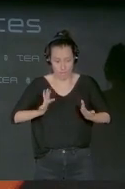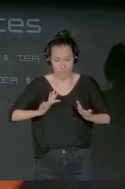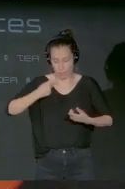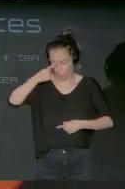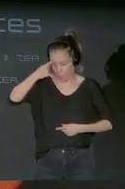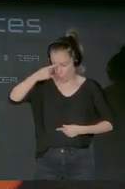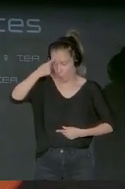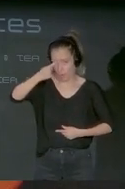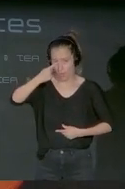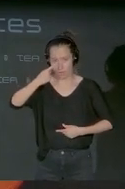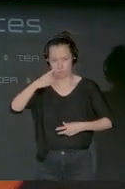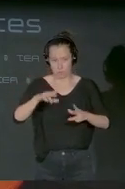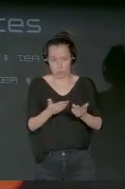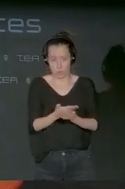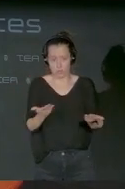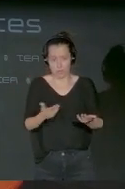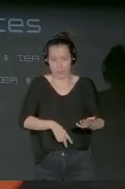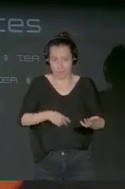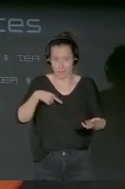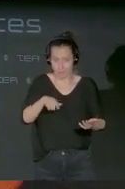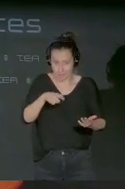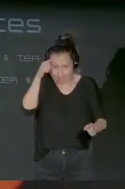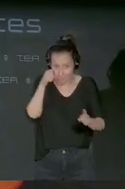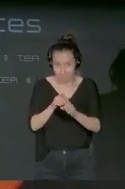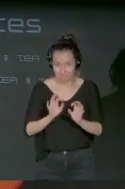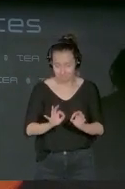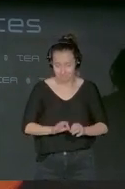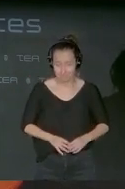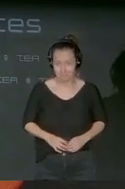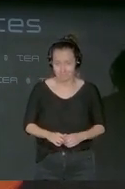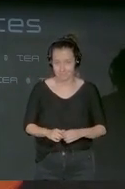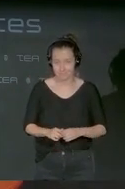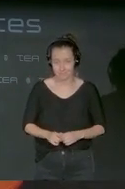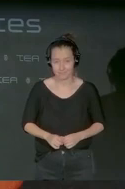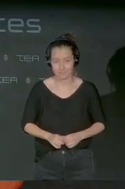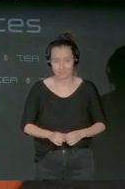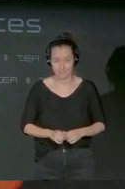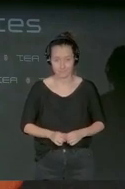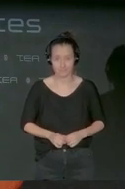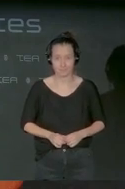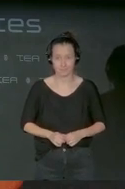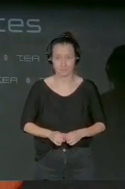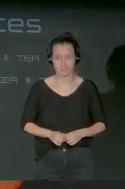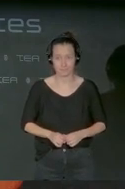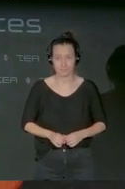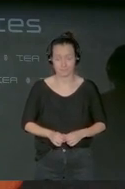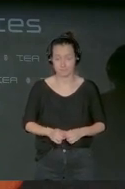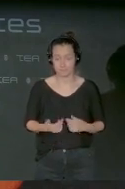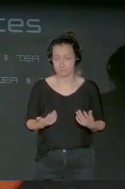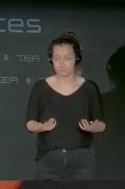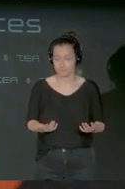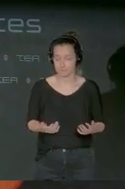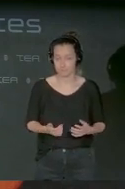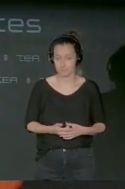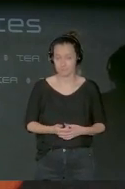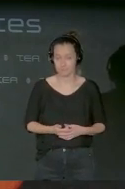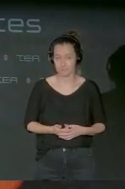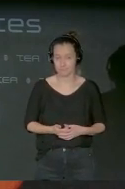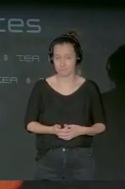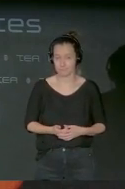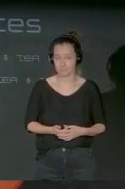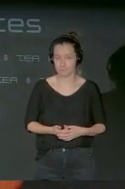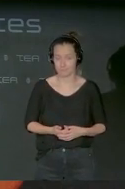think it would be interesting to ask MEP Farring what pushed her to do that